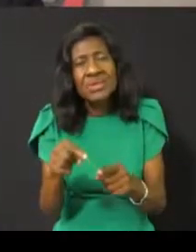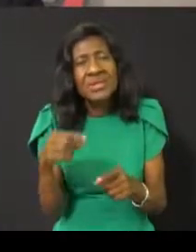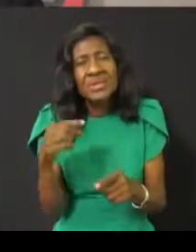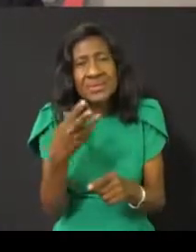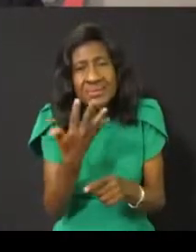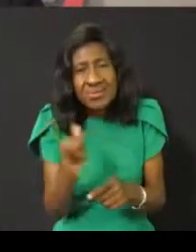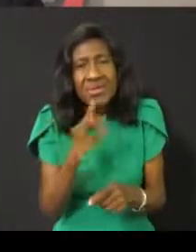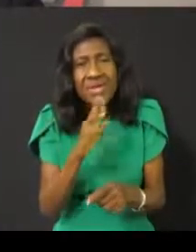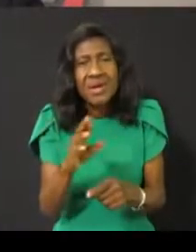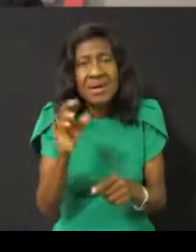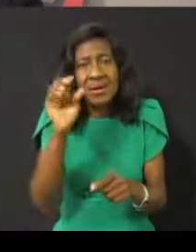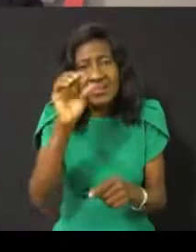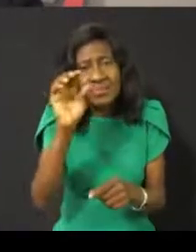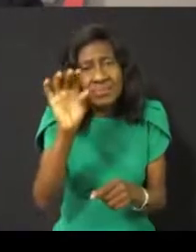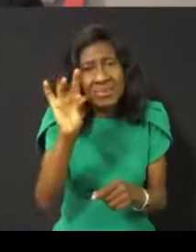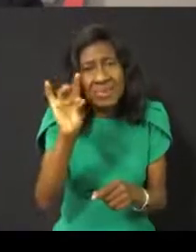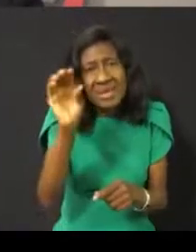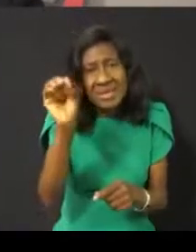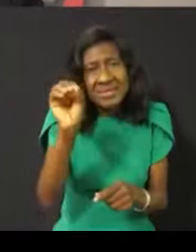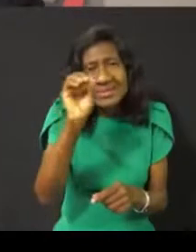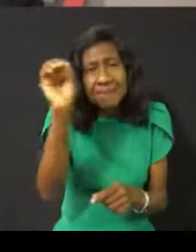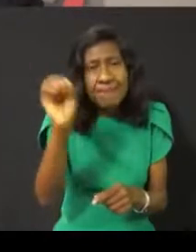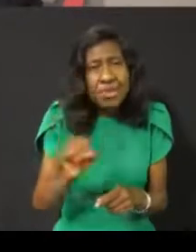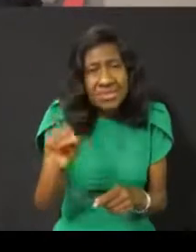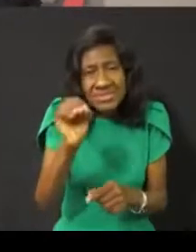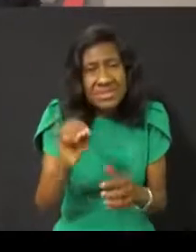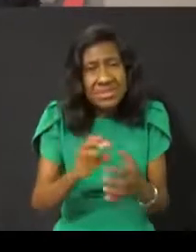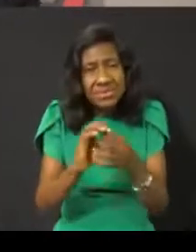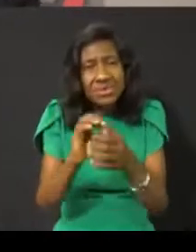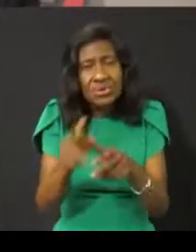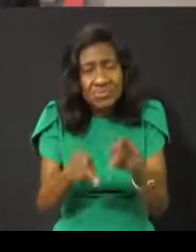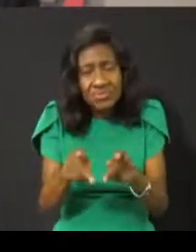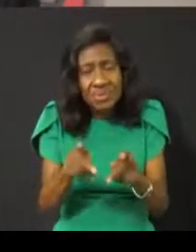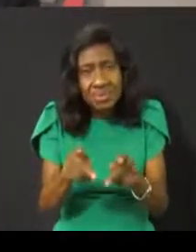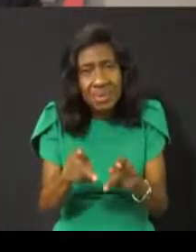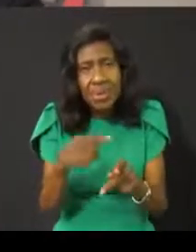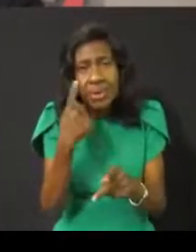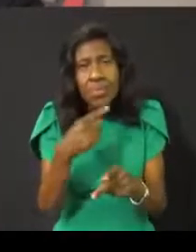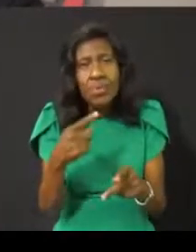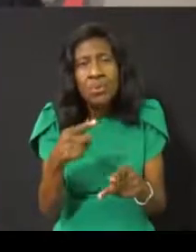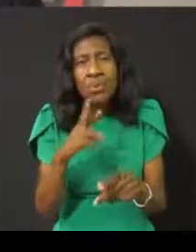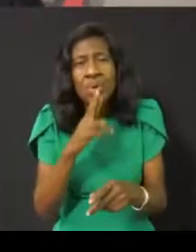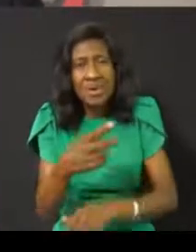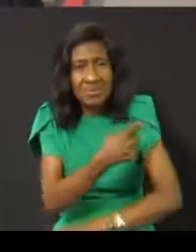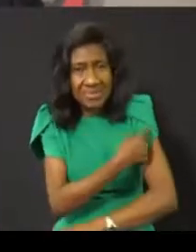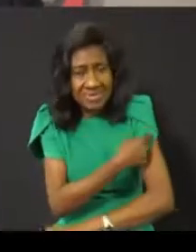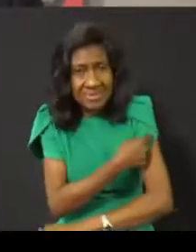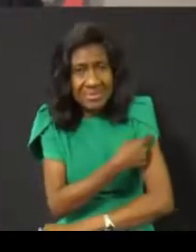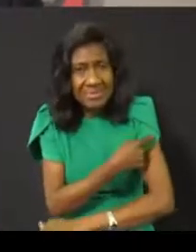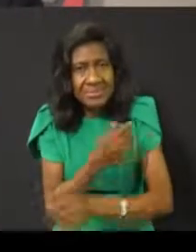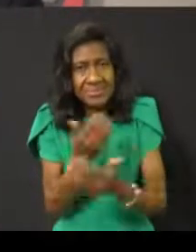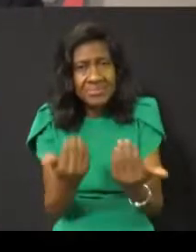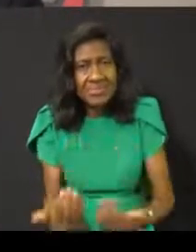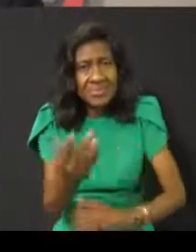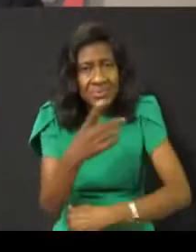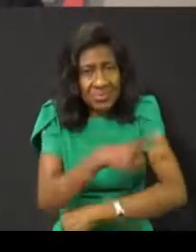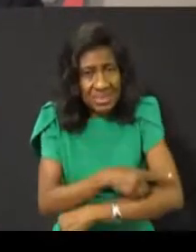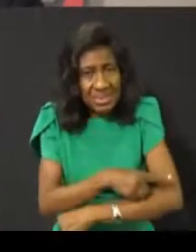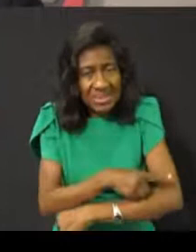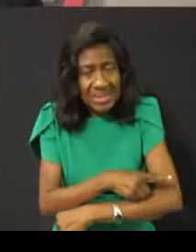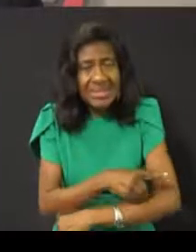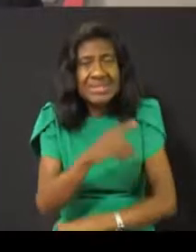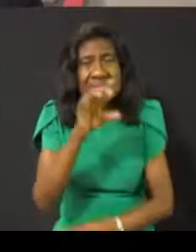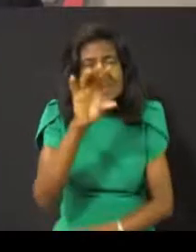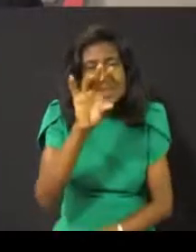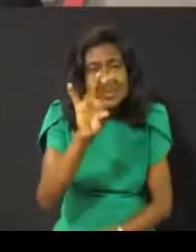a vaccination rate of our population. Today, as Dr. Lee noted, we stand at